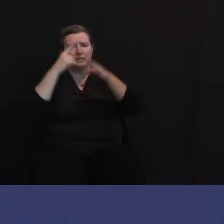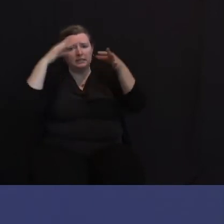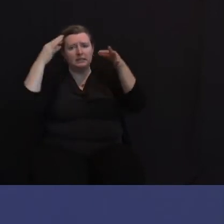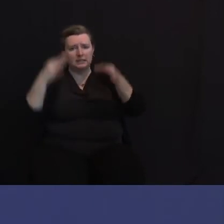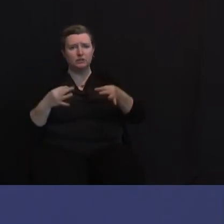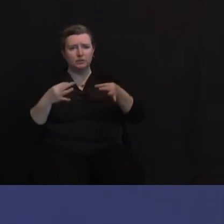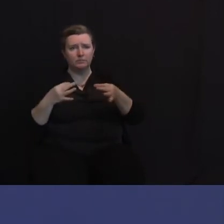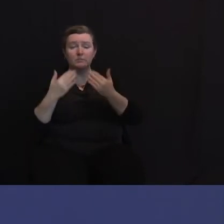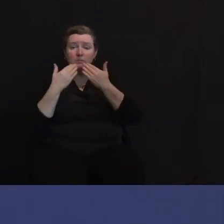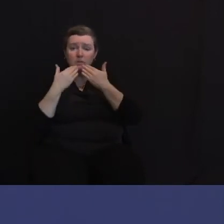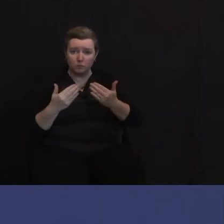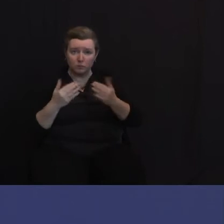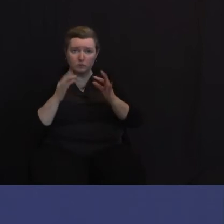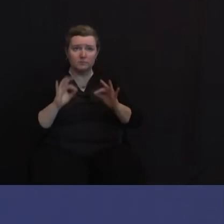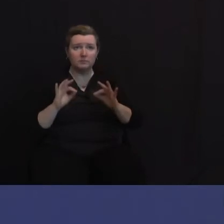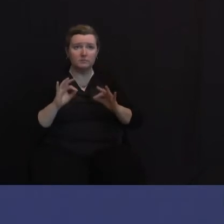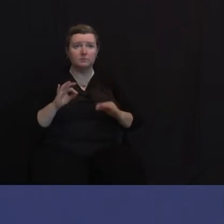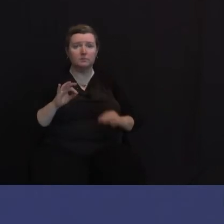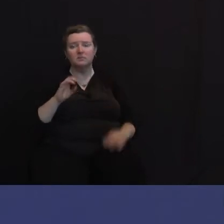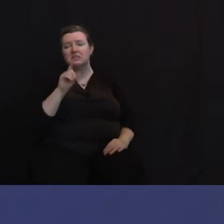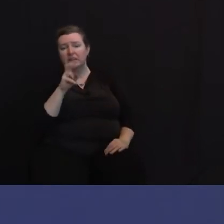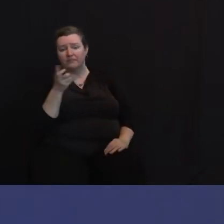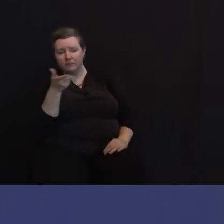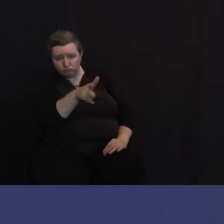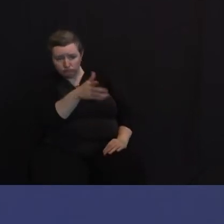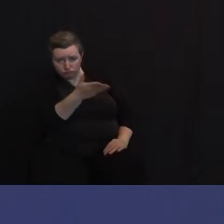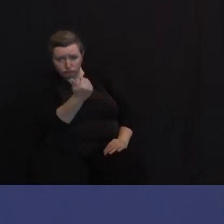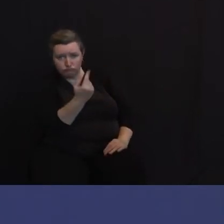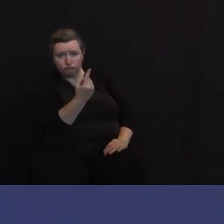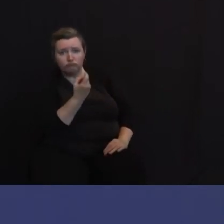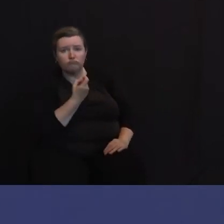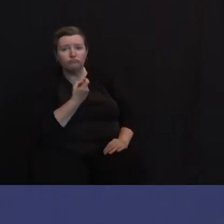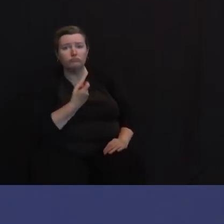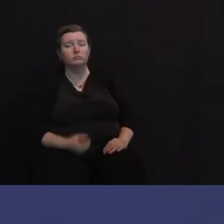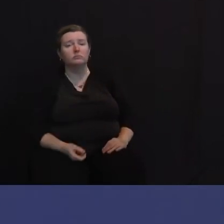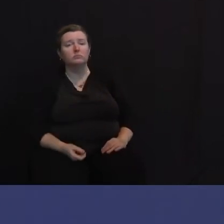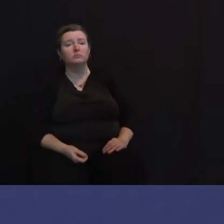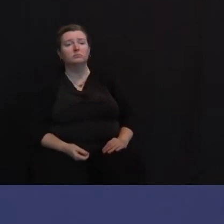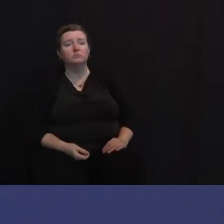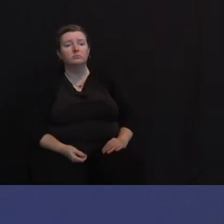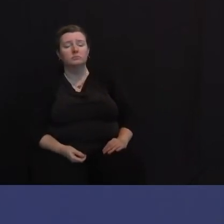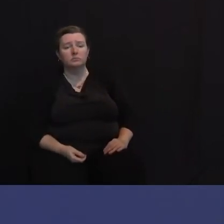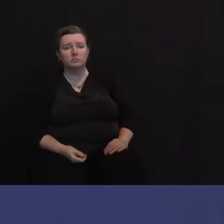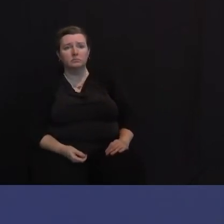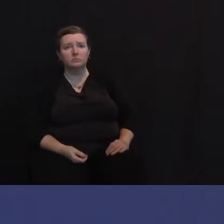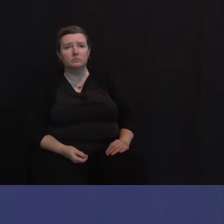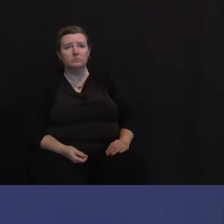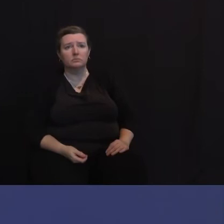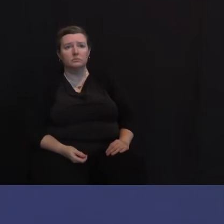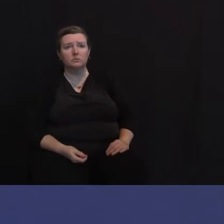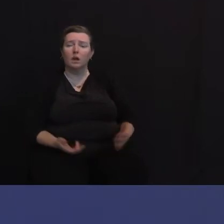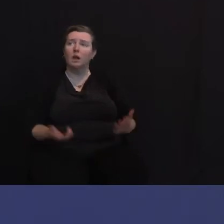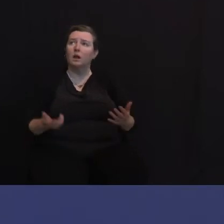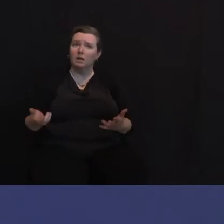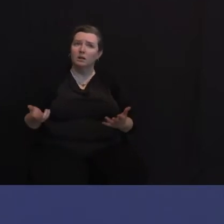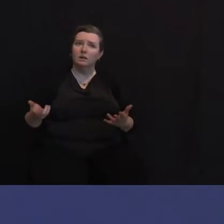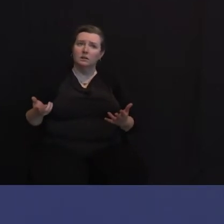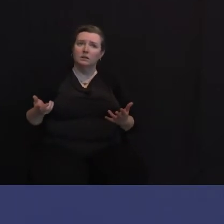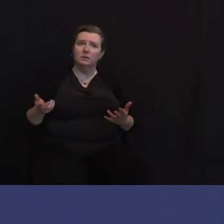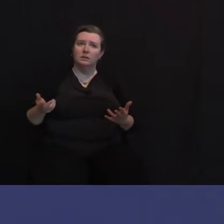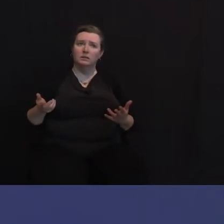that. Dave, one of these days we'll start with you. Well, it's whatever. That's no worries.